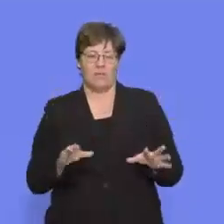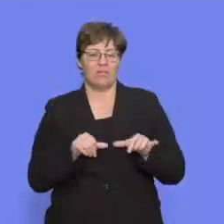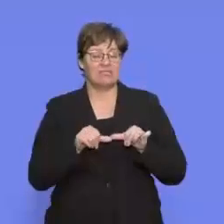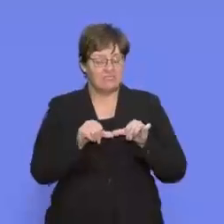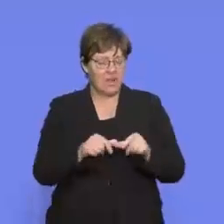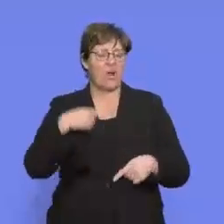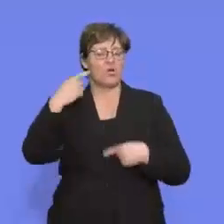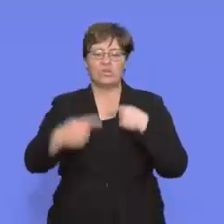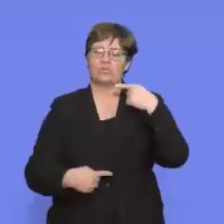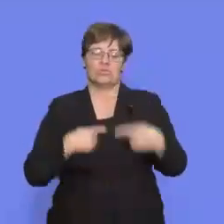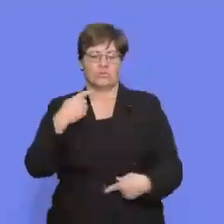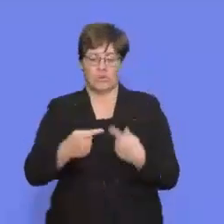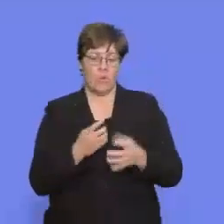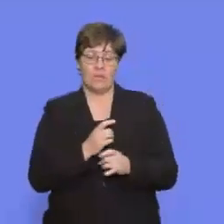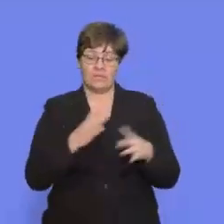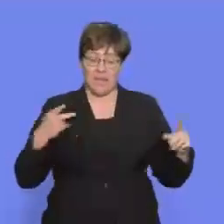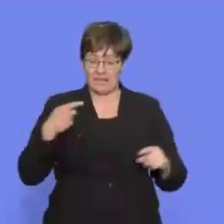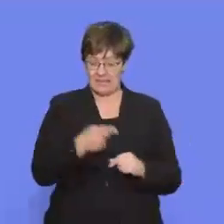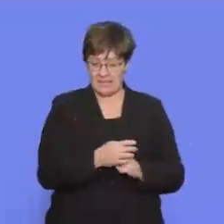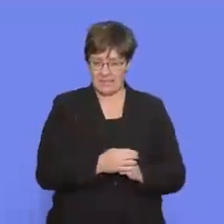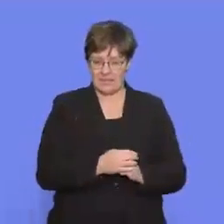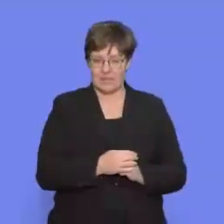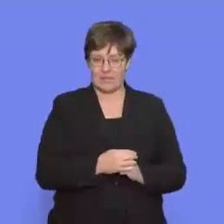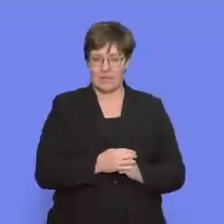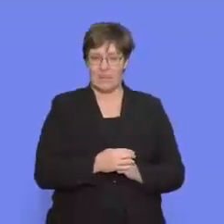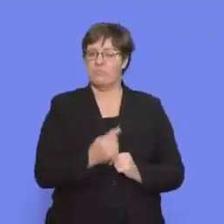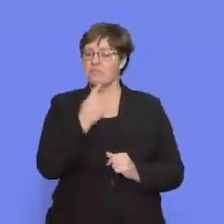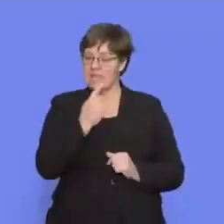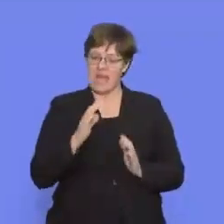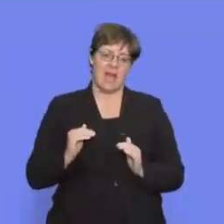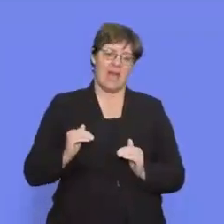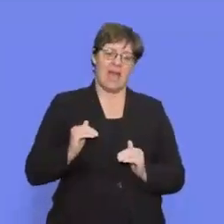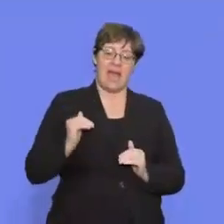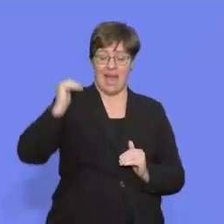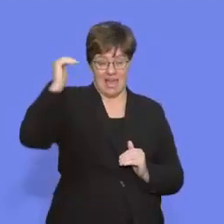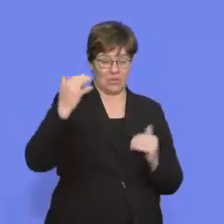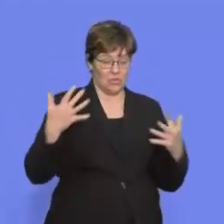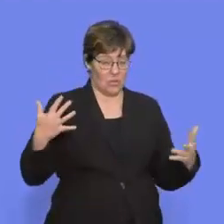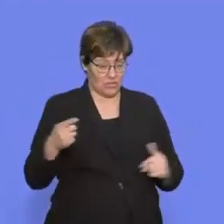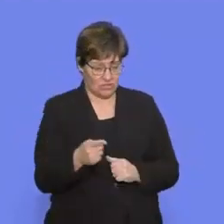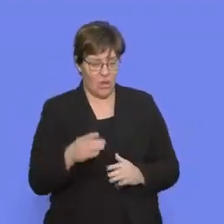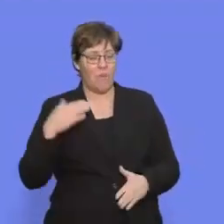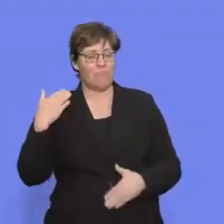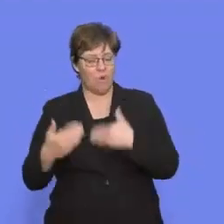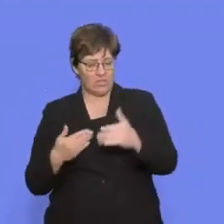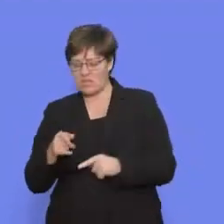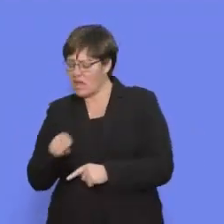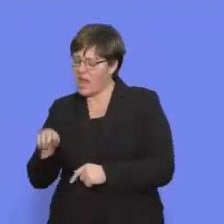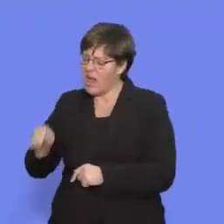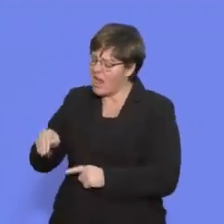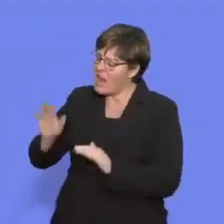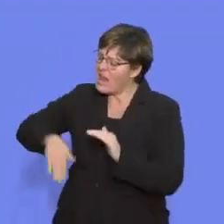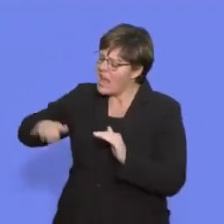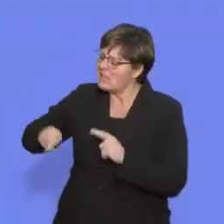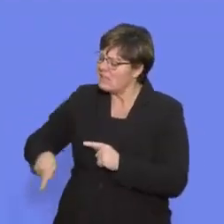is high. Then this is the process. Then we continue to the next one, body temperature, how